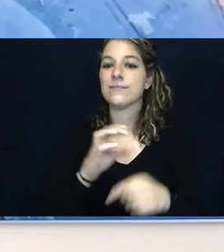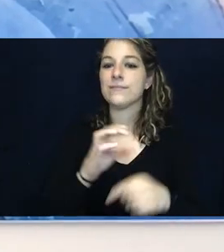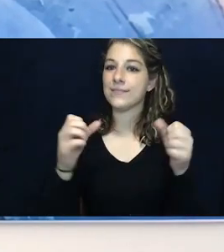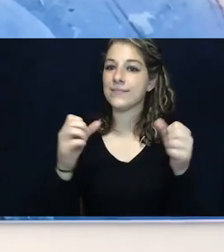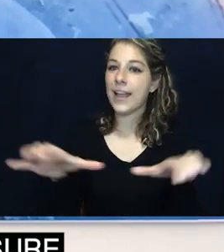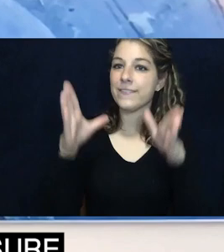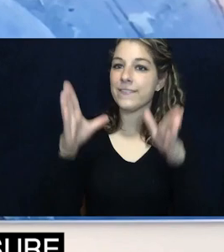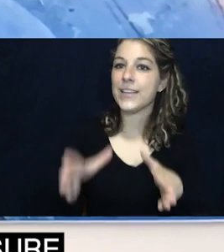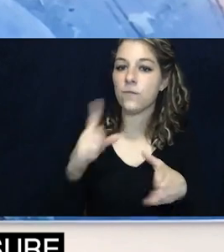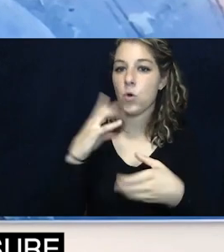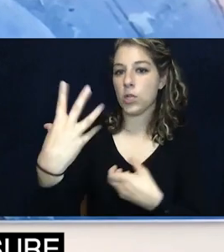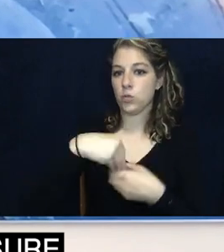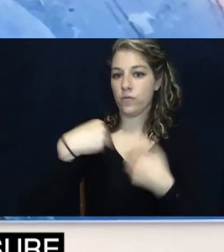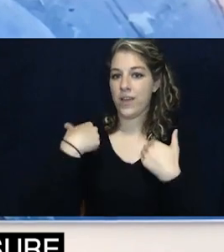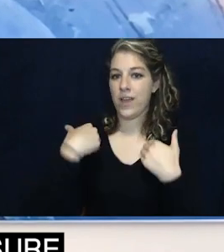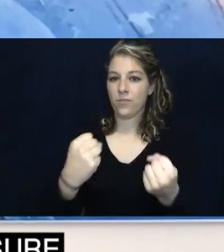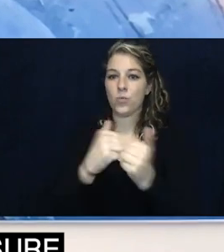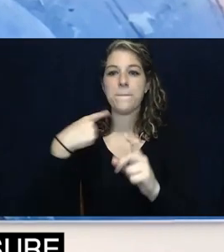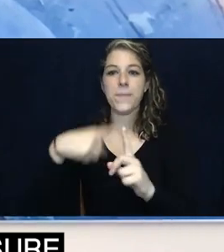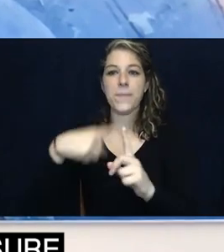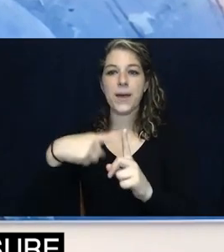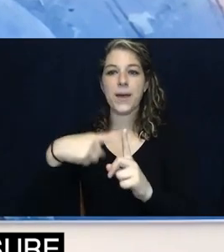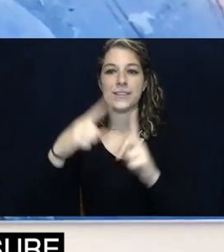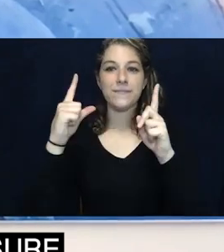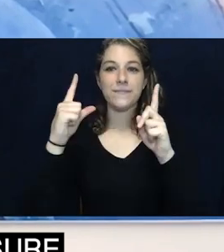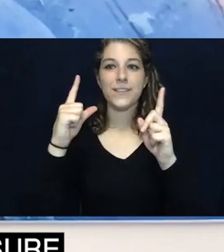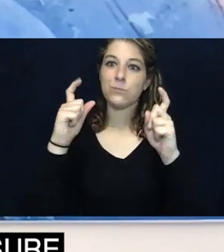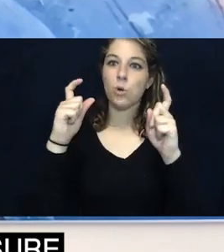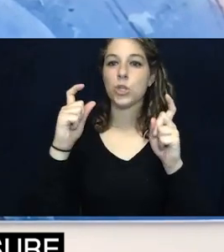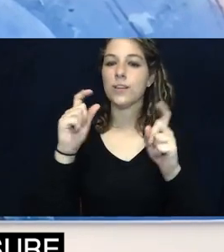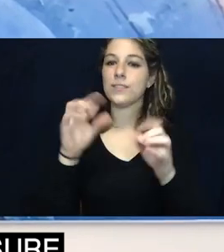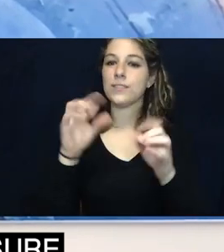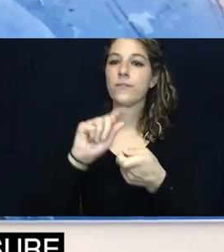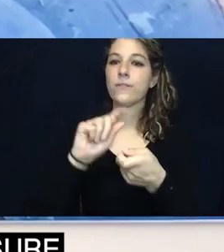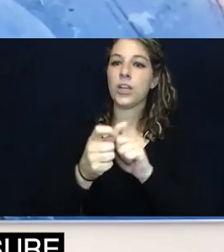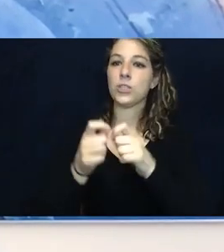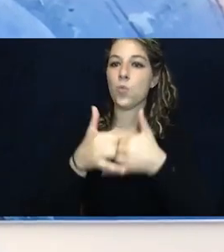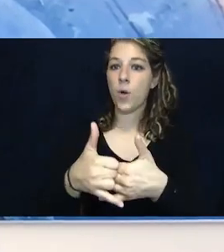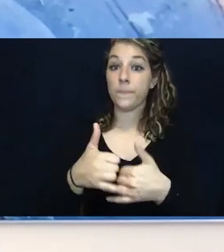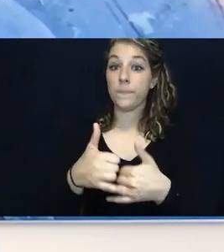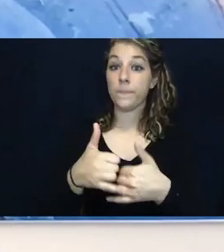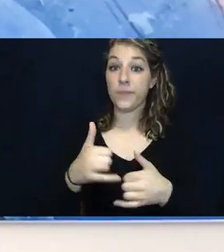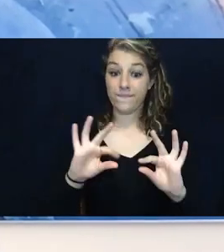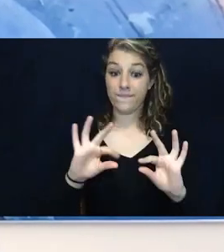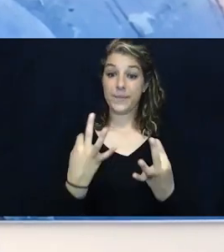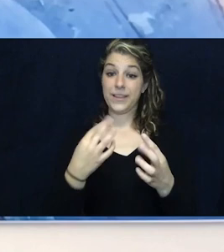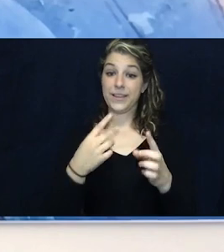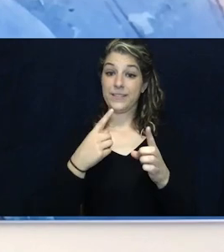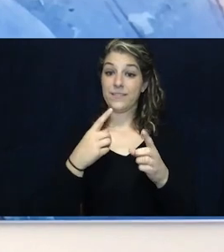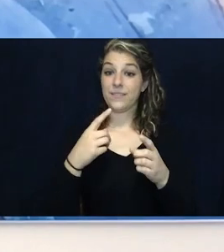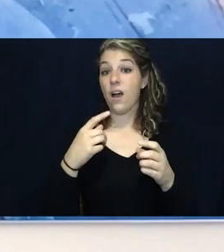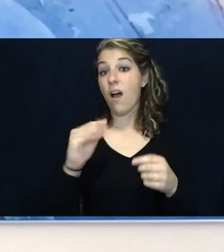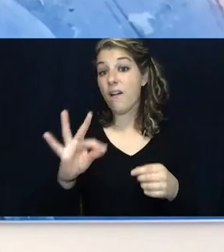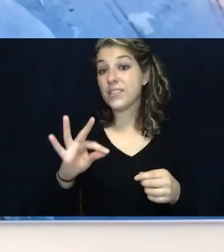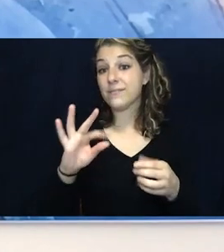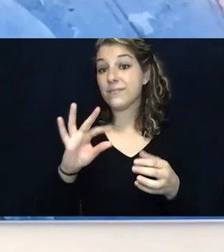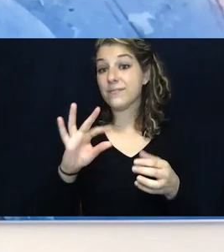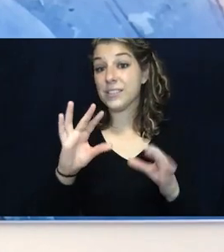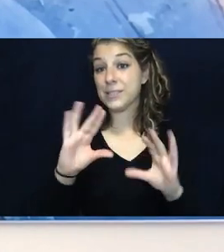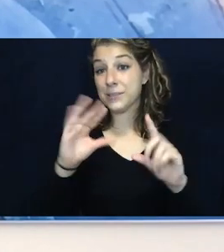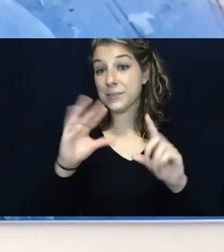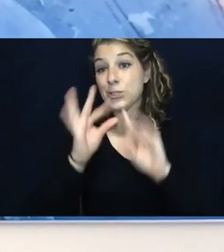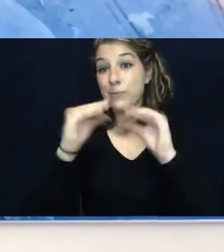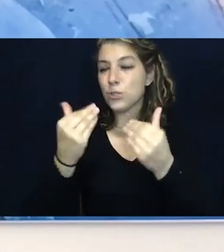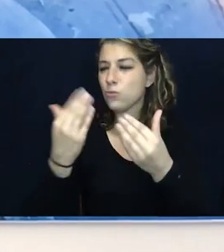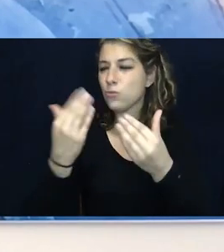advocate, and activist for inclusive health with the Positive Exposure Spirit of Change Award. As a founder of Special Olympics Special